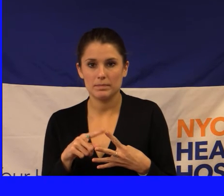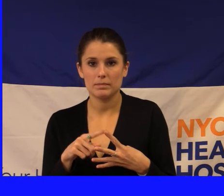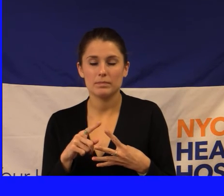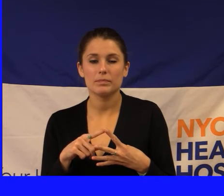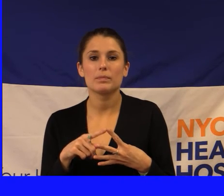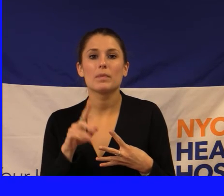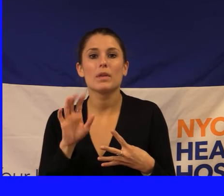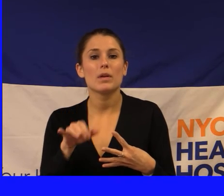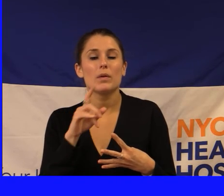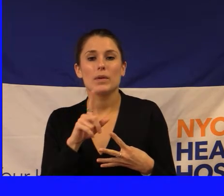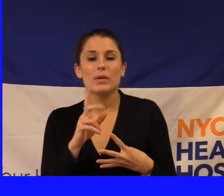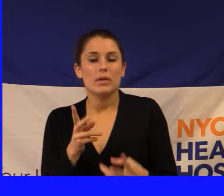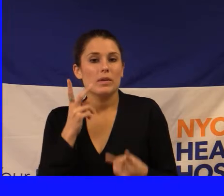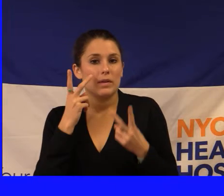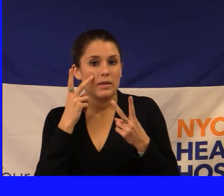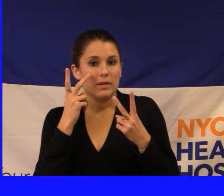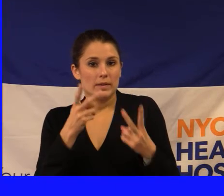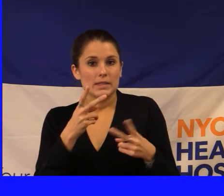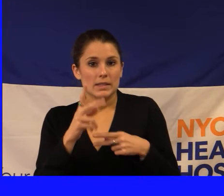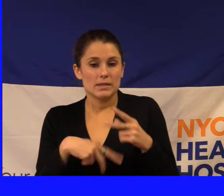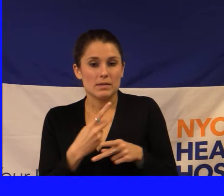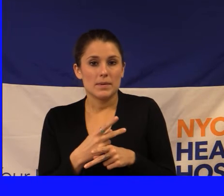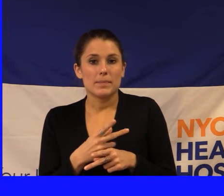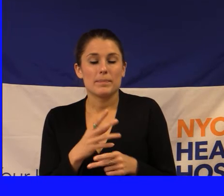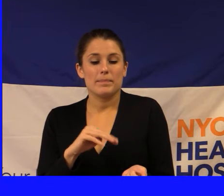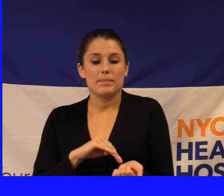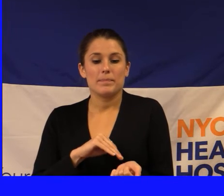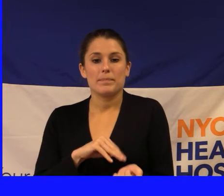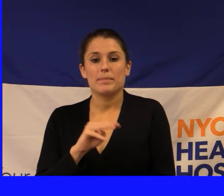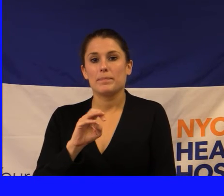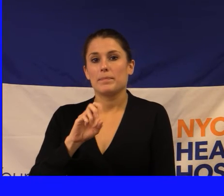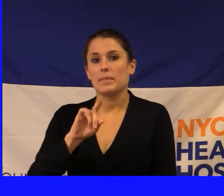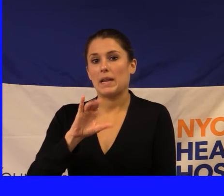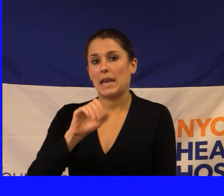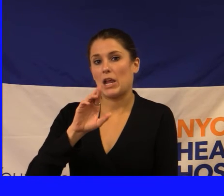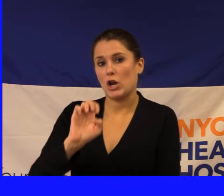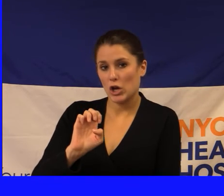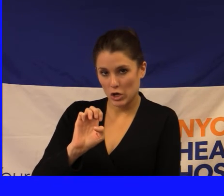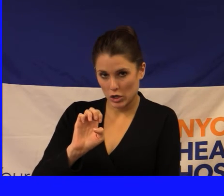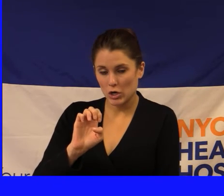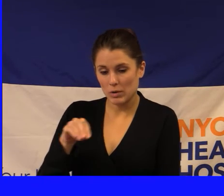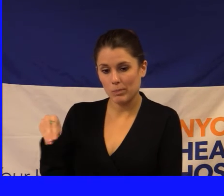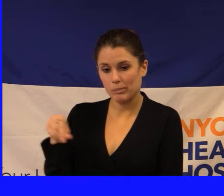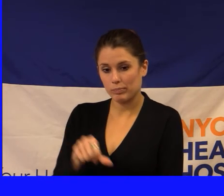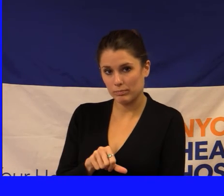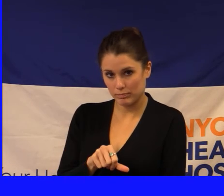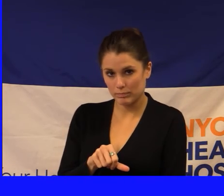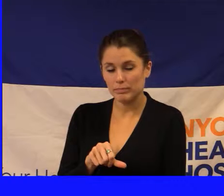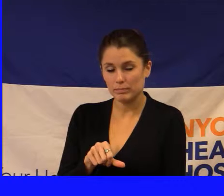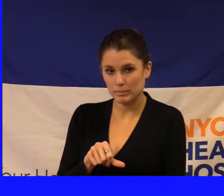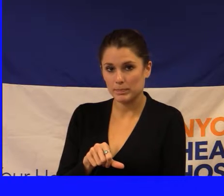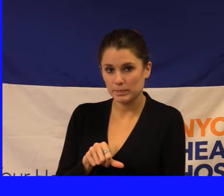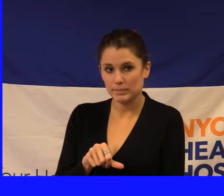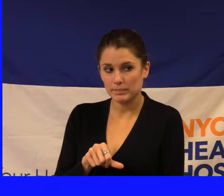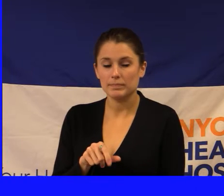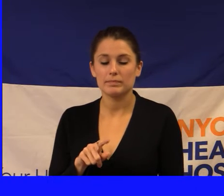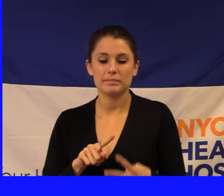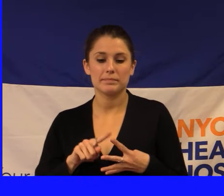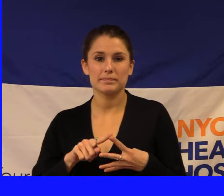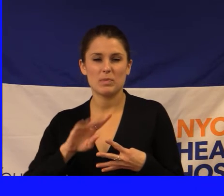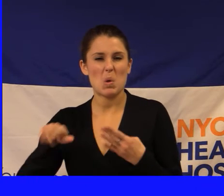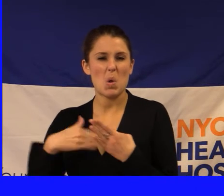a visit type that Medicare, all payers, Medicare pay for, and it